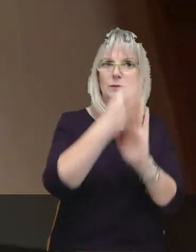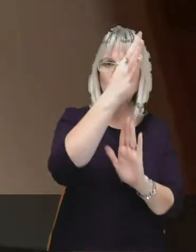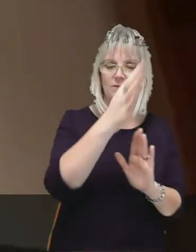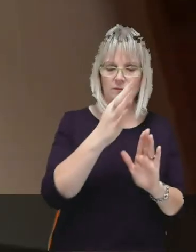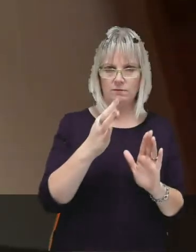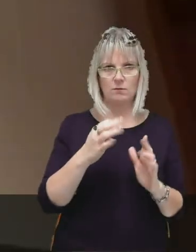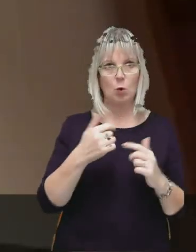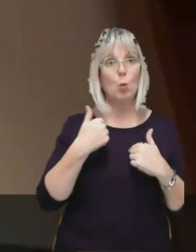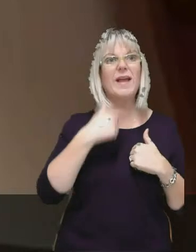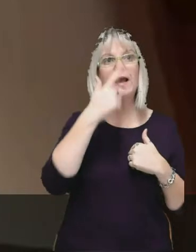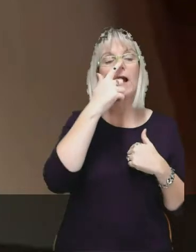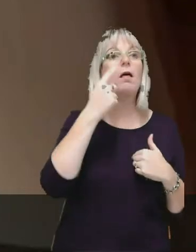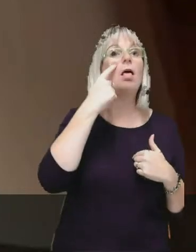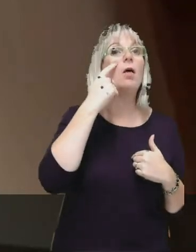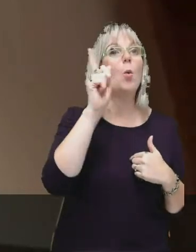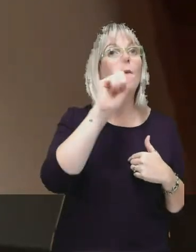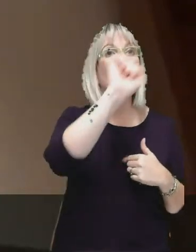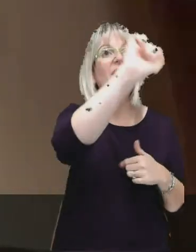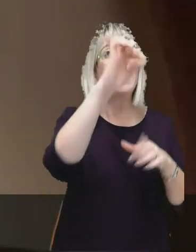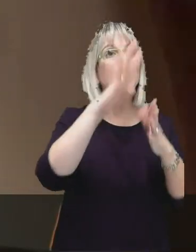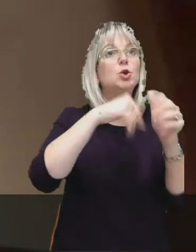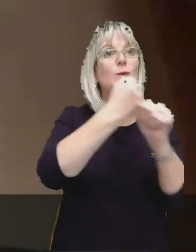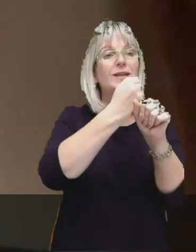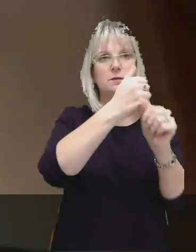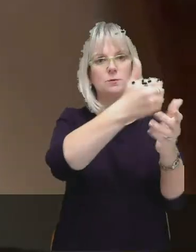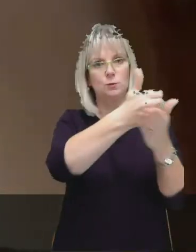this awful violent crime?